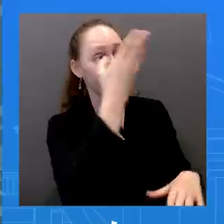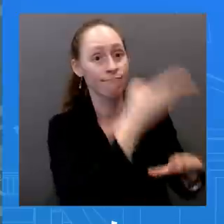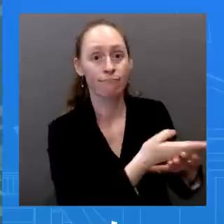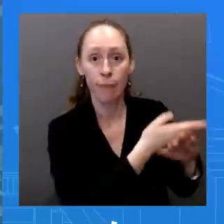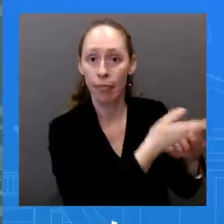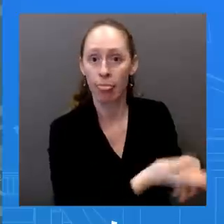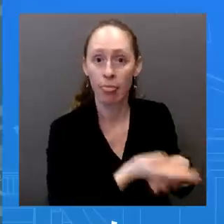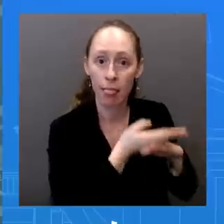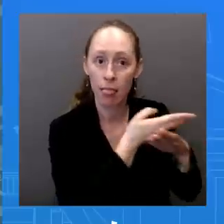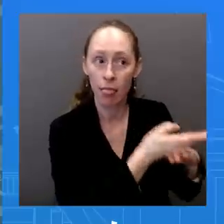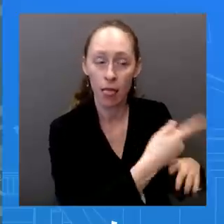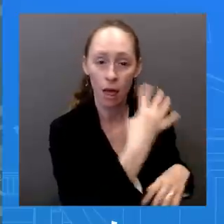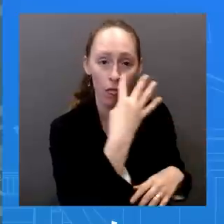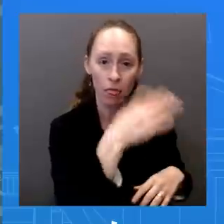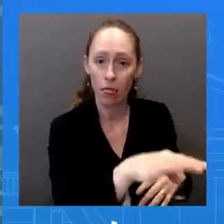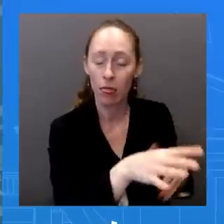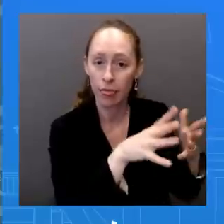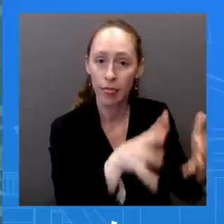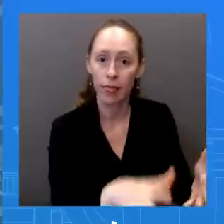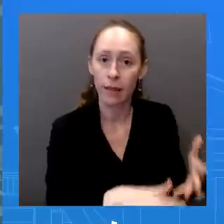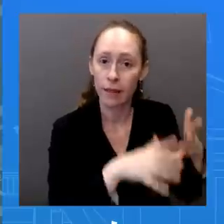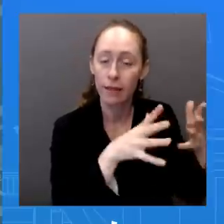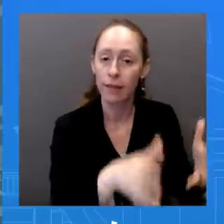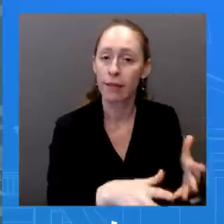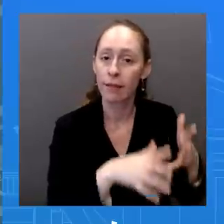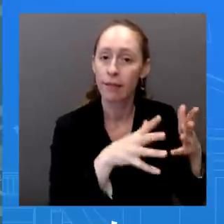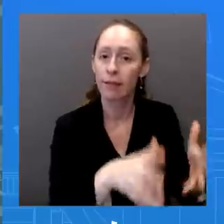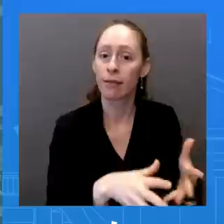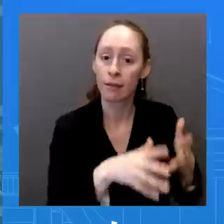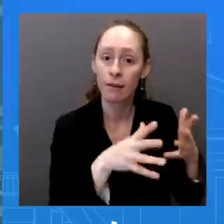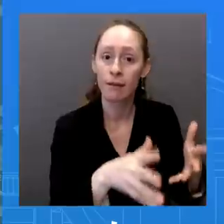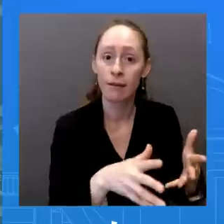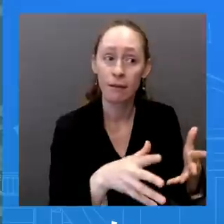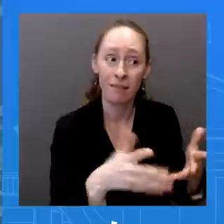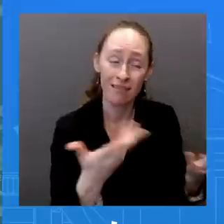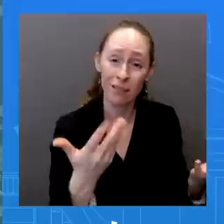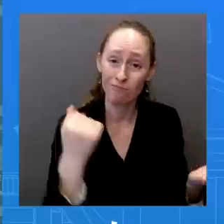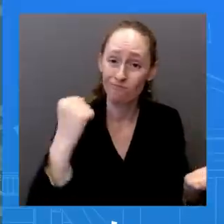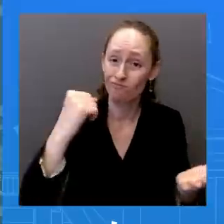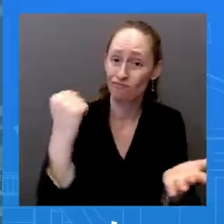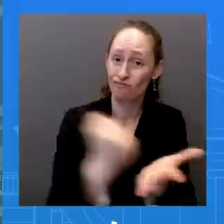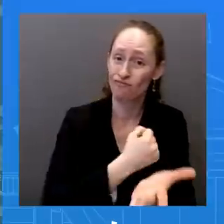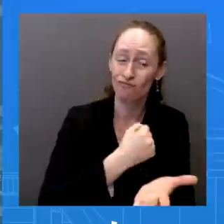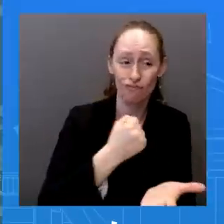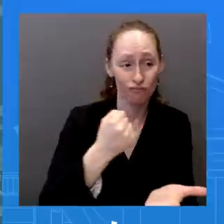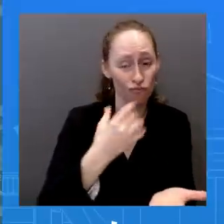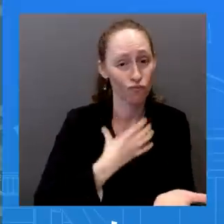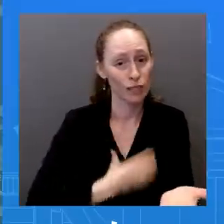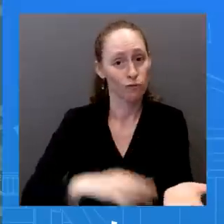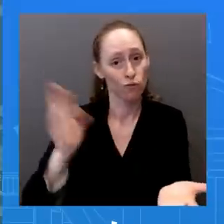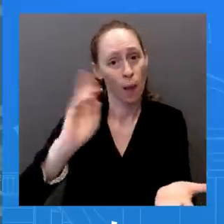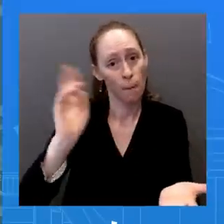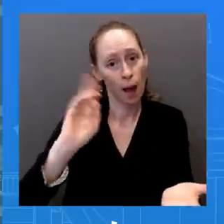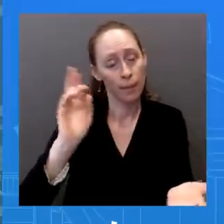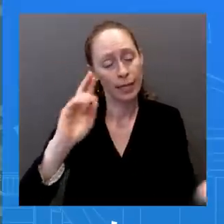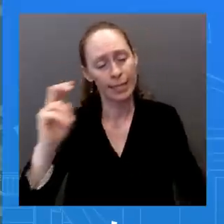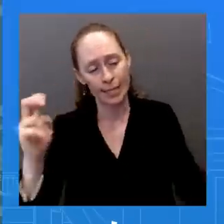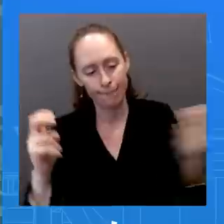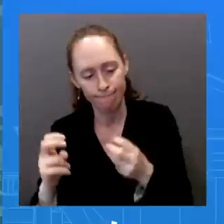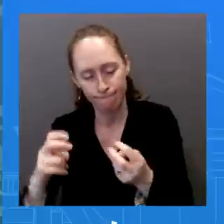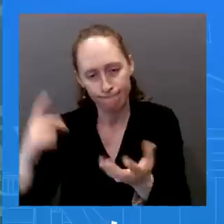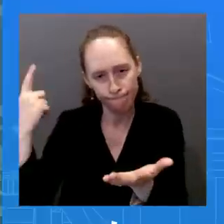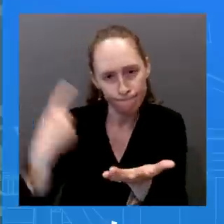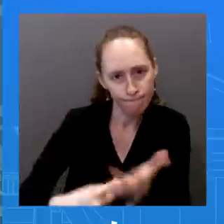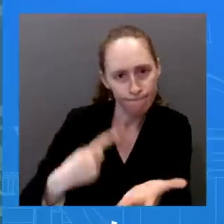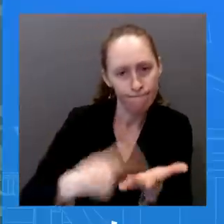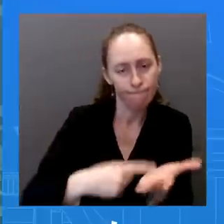like to see is Republicans decide to come to the table and help us deal with a really